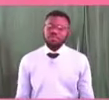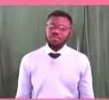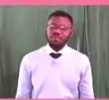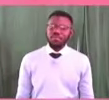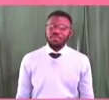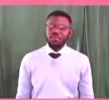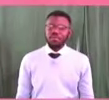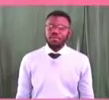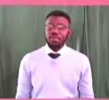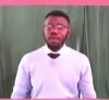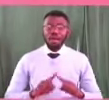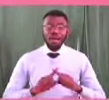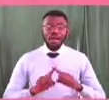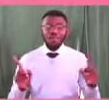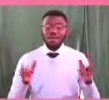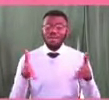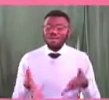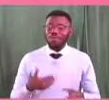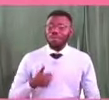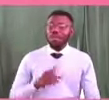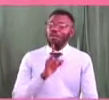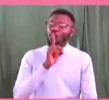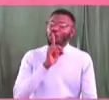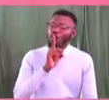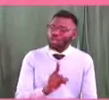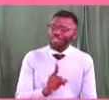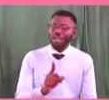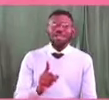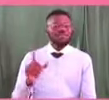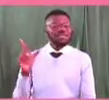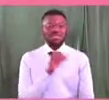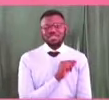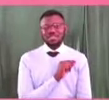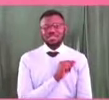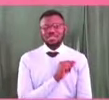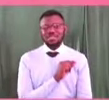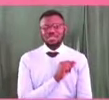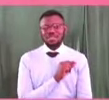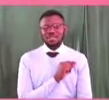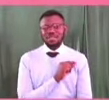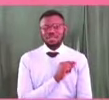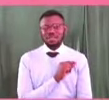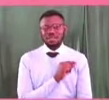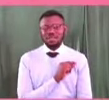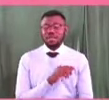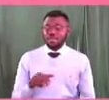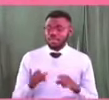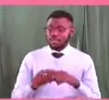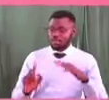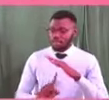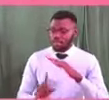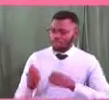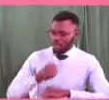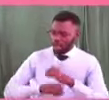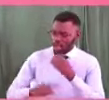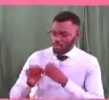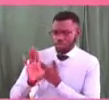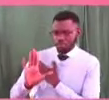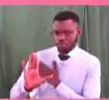The instructions I have given and Cabinet have undertaken, and the Ministry